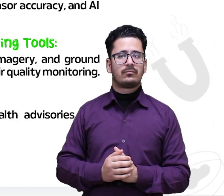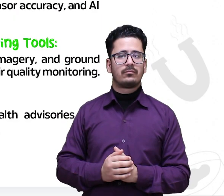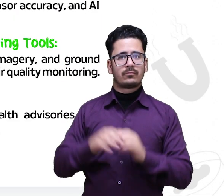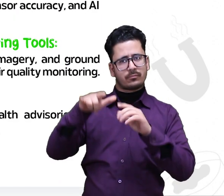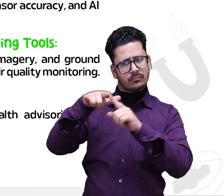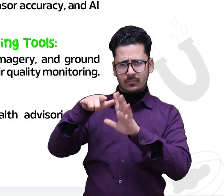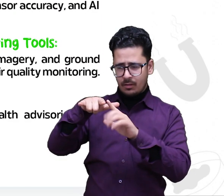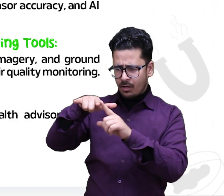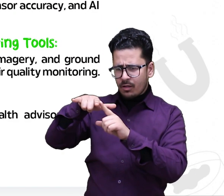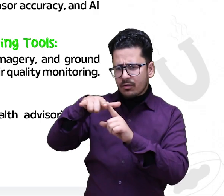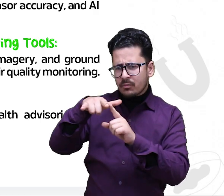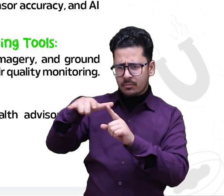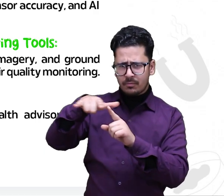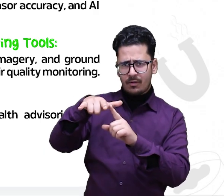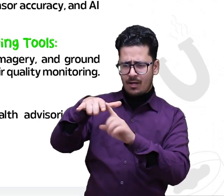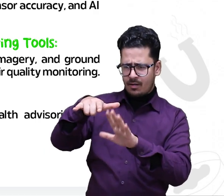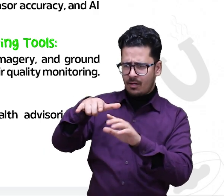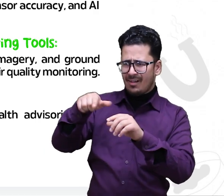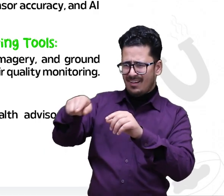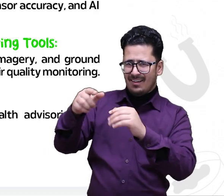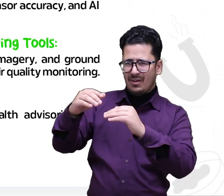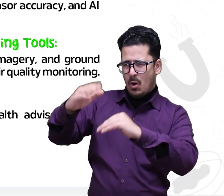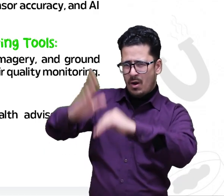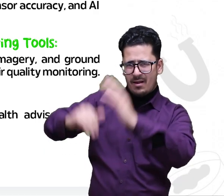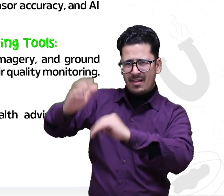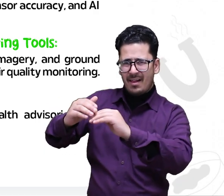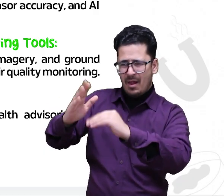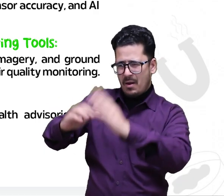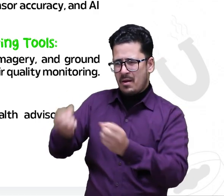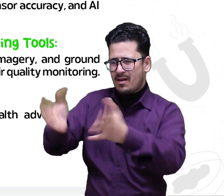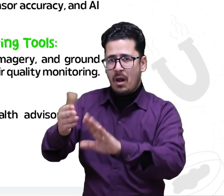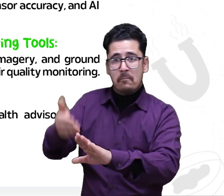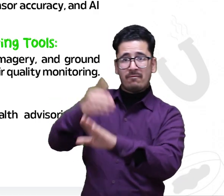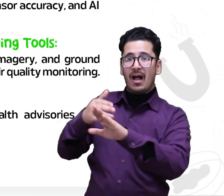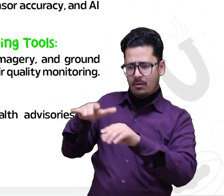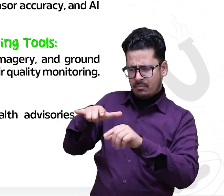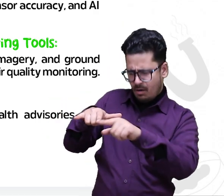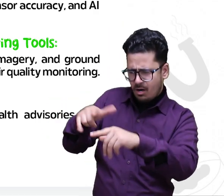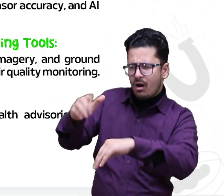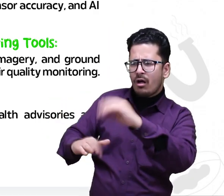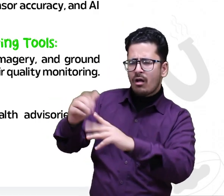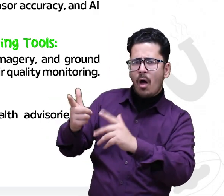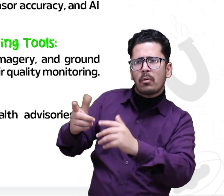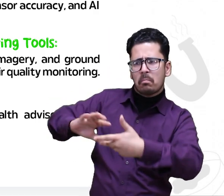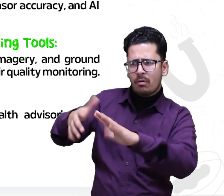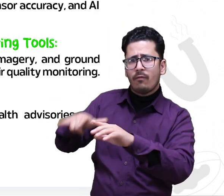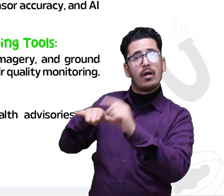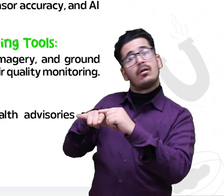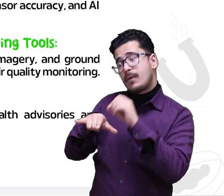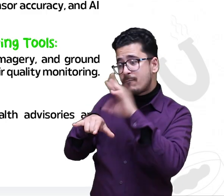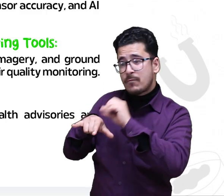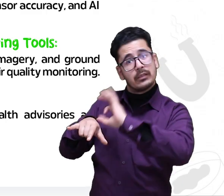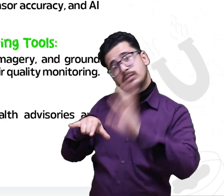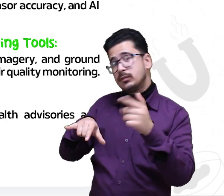They are also useful for environmental impact assessments. Scientists can study the impact